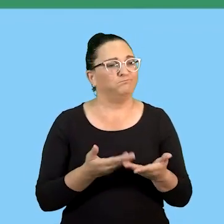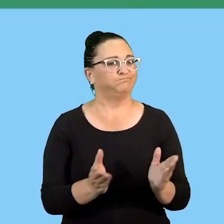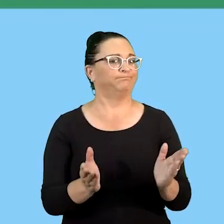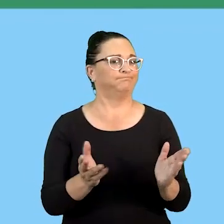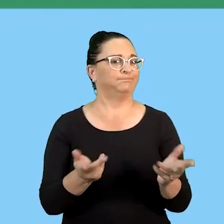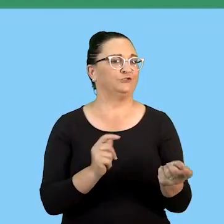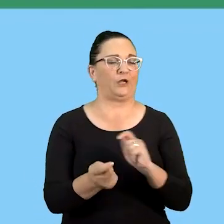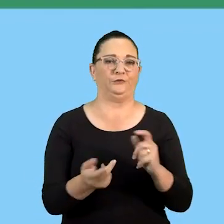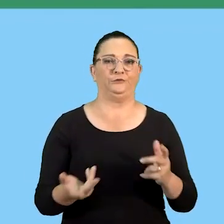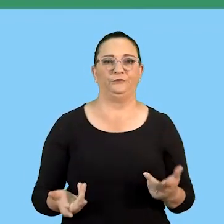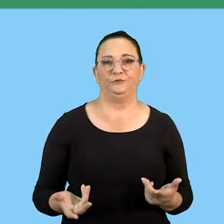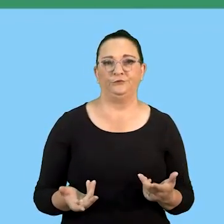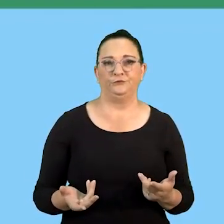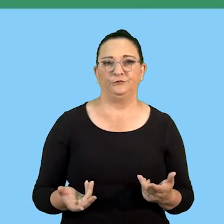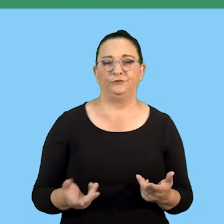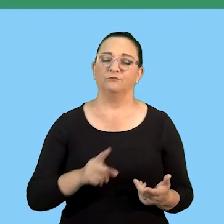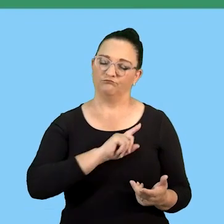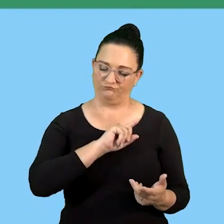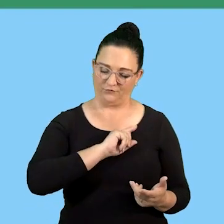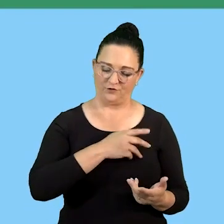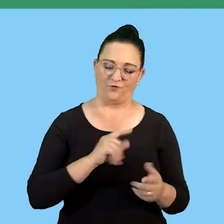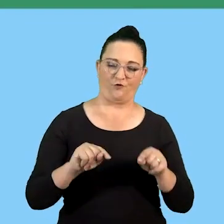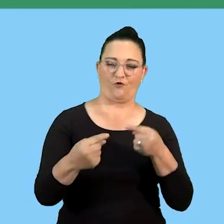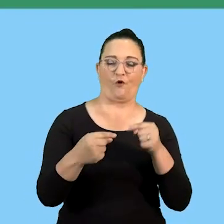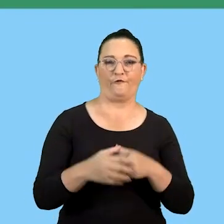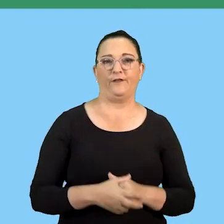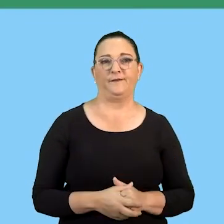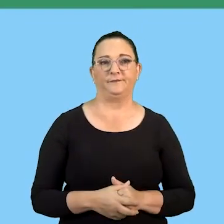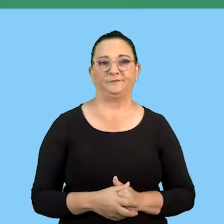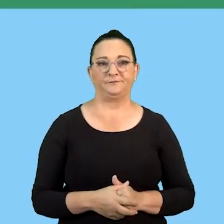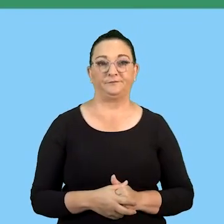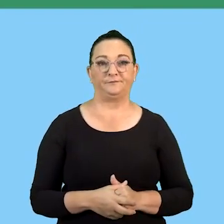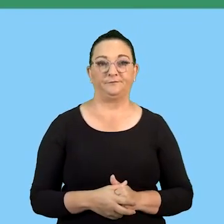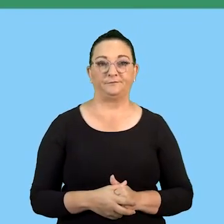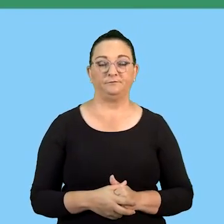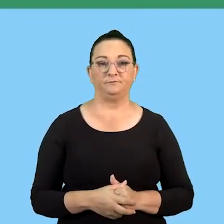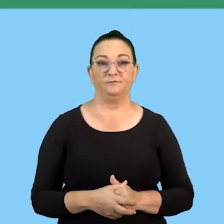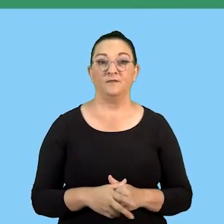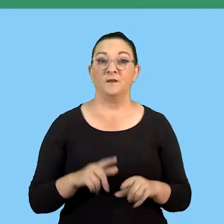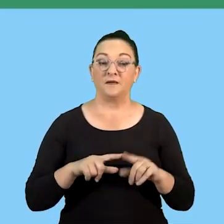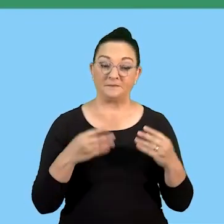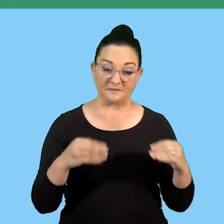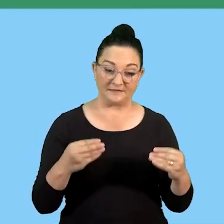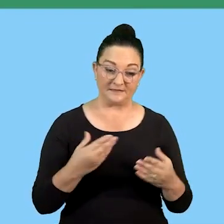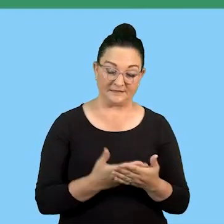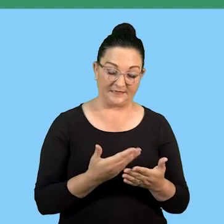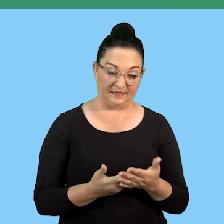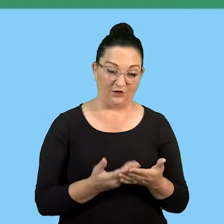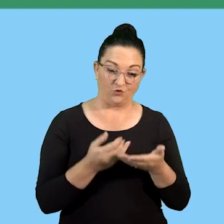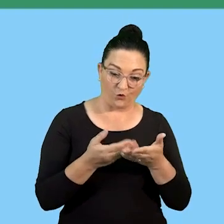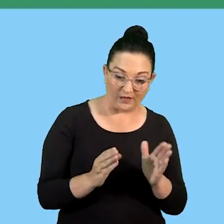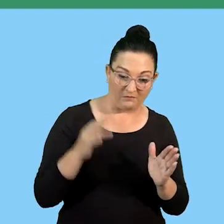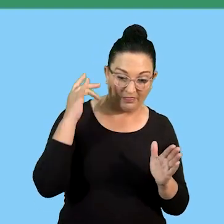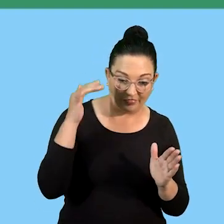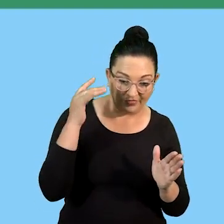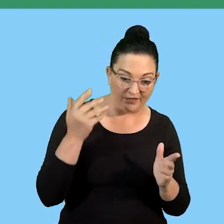a change, therefore it leads to conflict. So businesses apply this contemporary theory when the